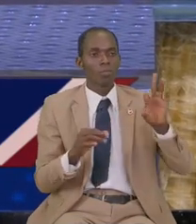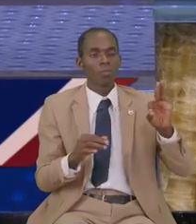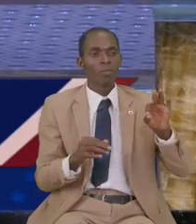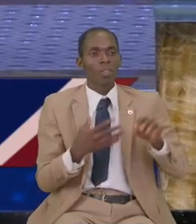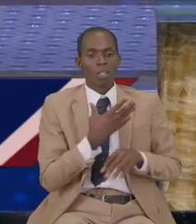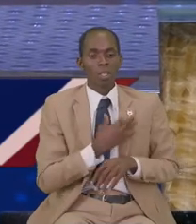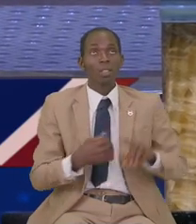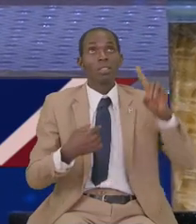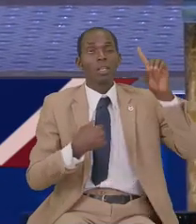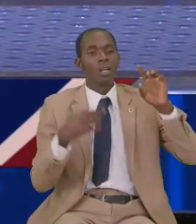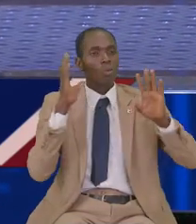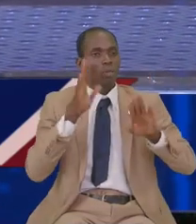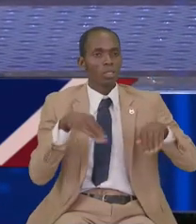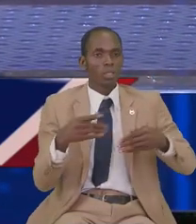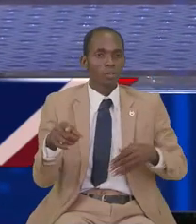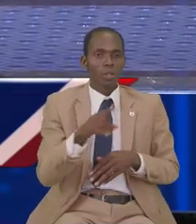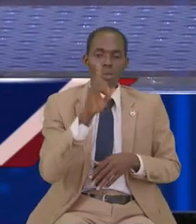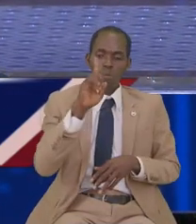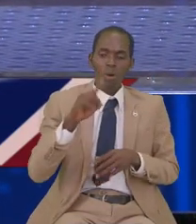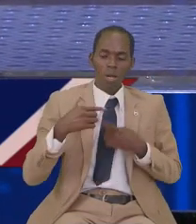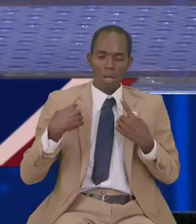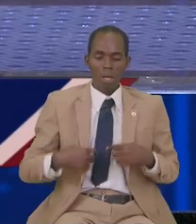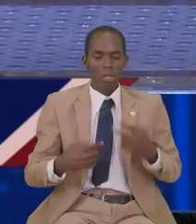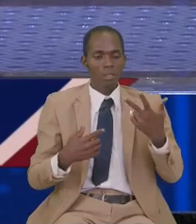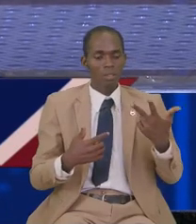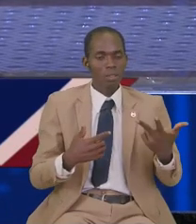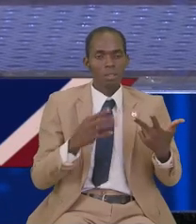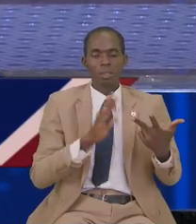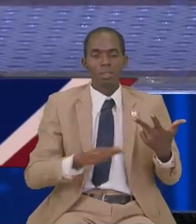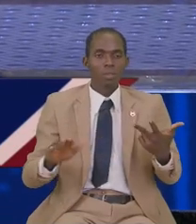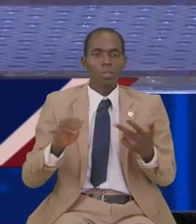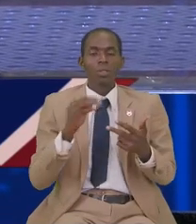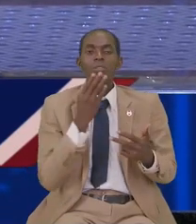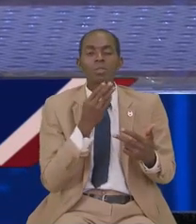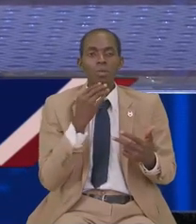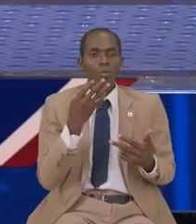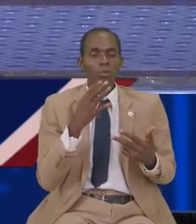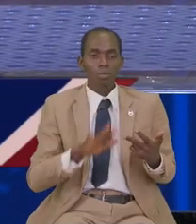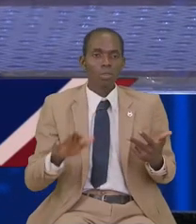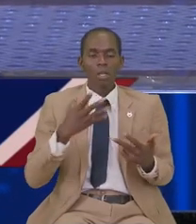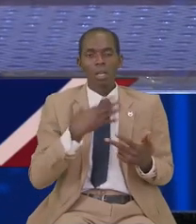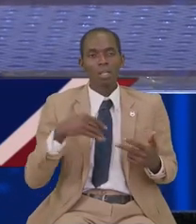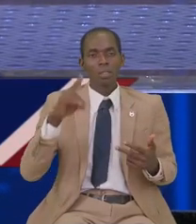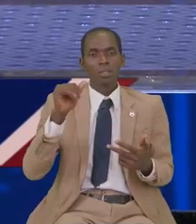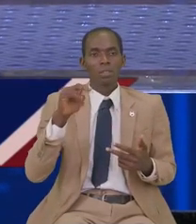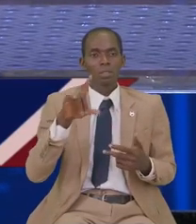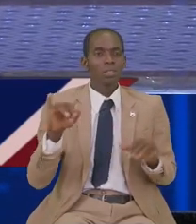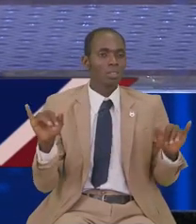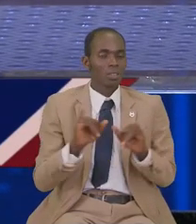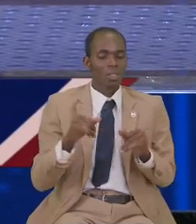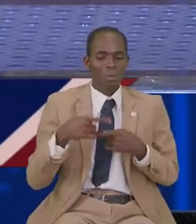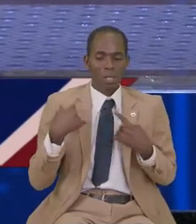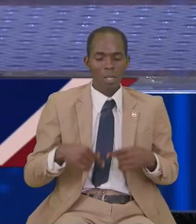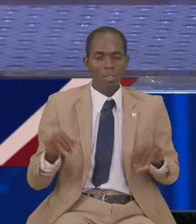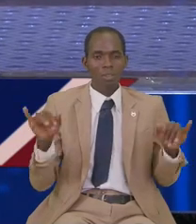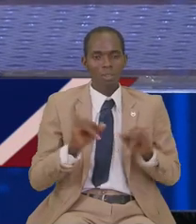heart, Daniel, Shadrach, Meshach, Abednego, the same heart, the same salvation, the same sanctification,